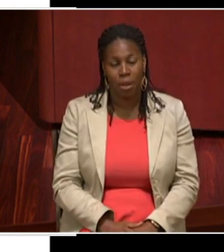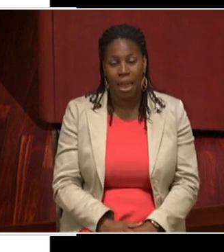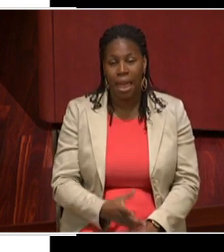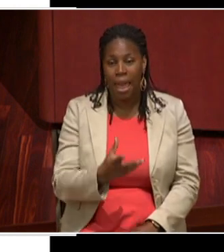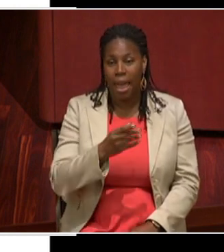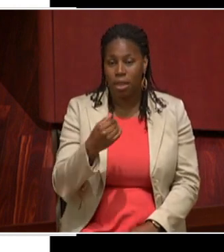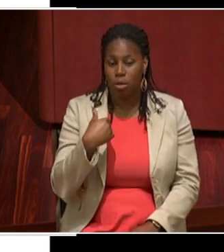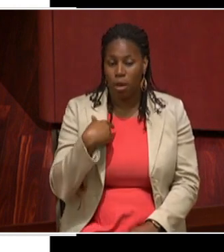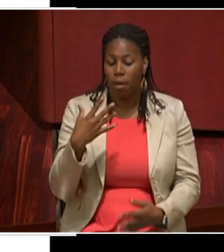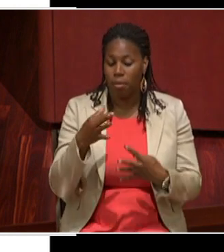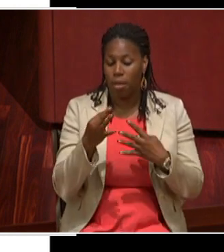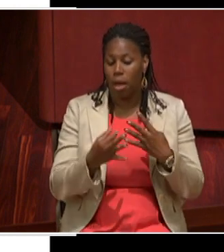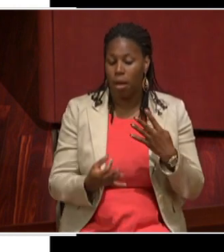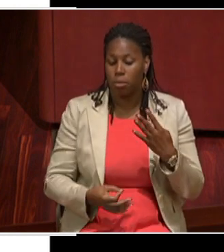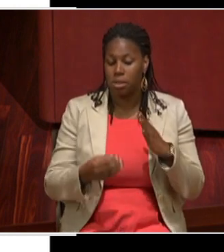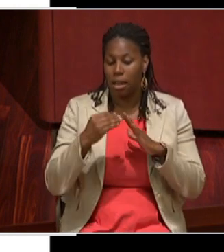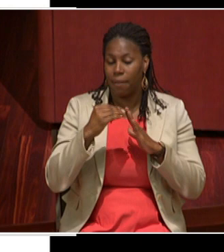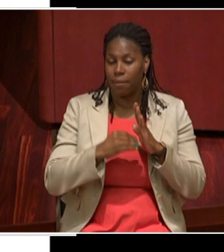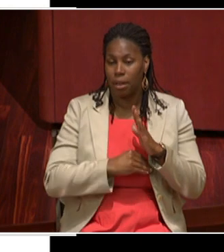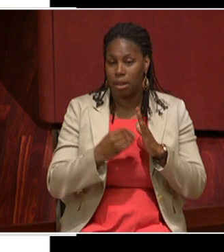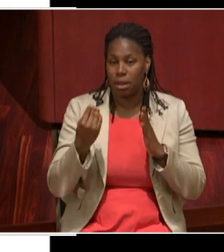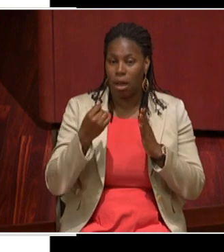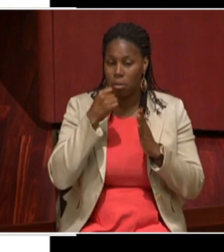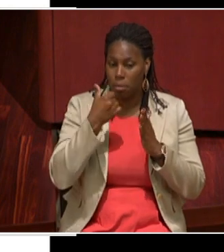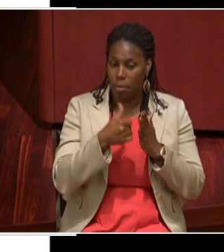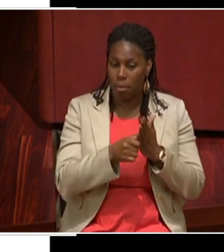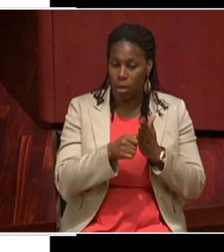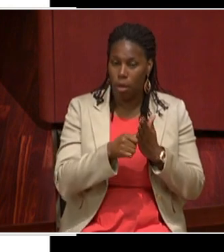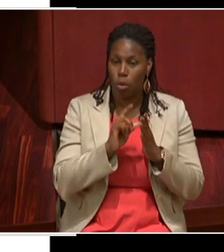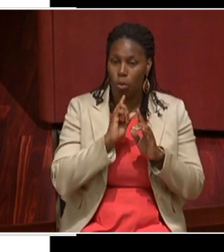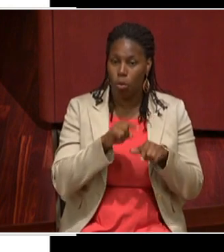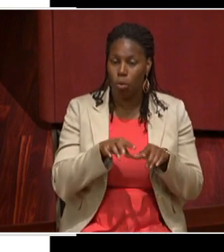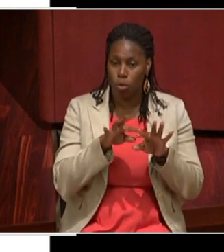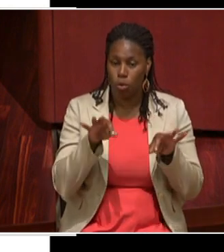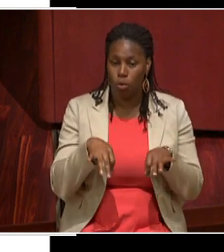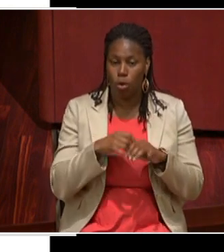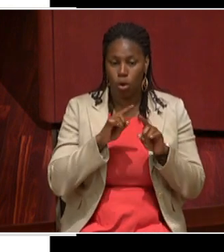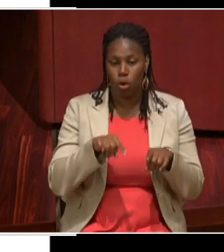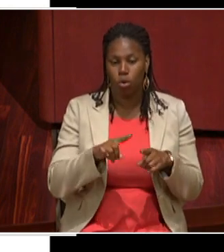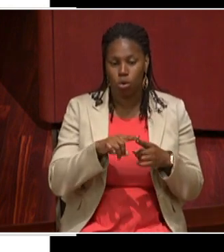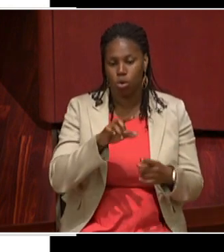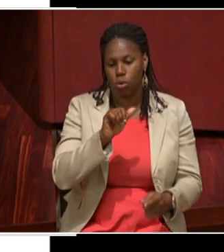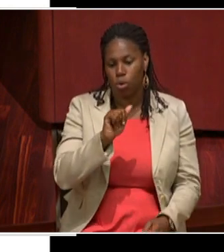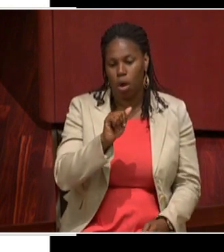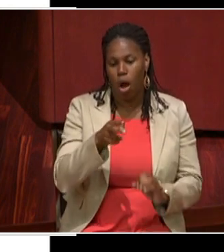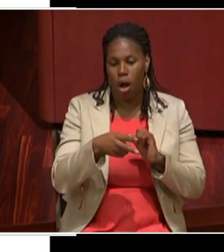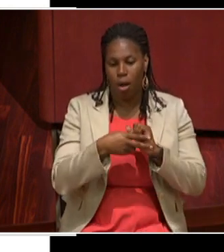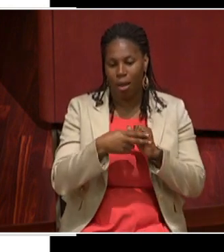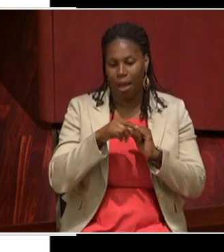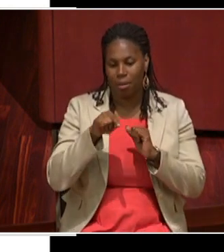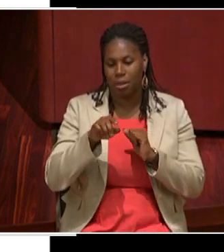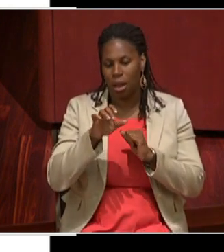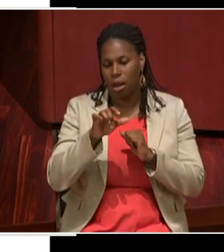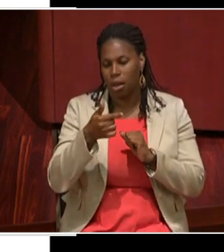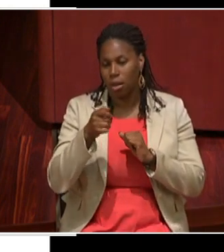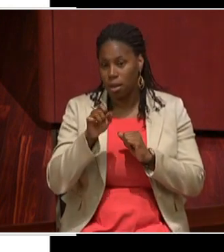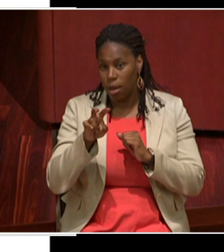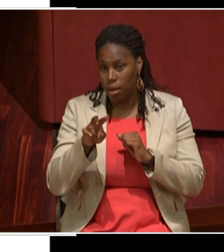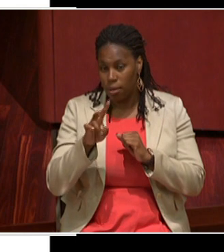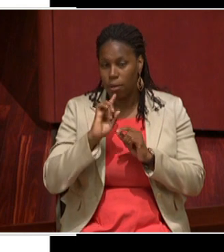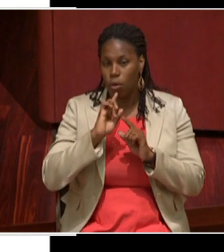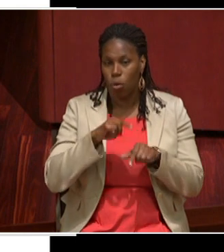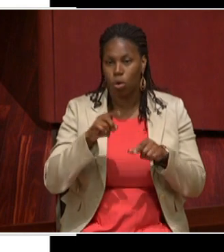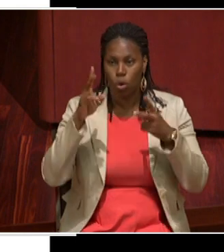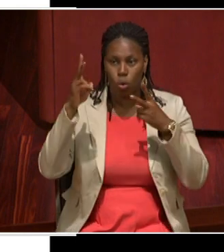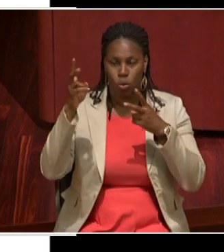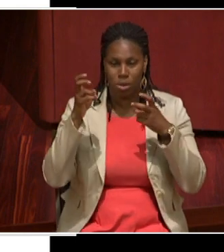have the option of filling out a mail order form by going to the archives.gov website and ordering online or